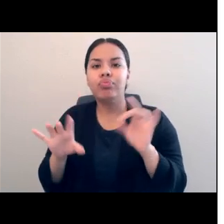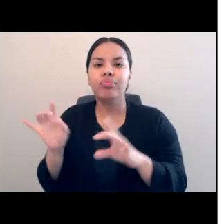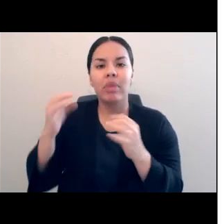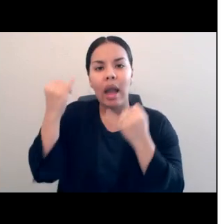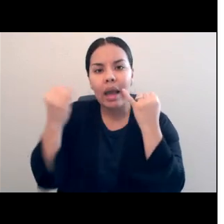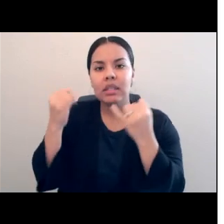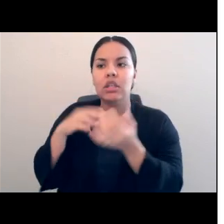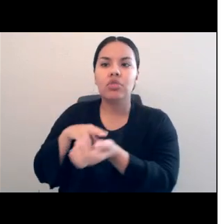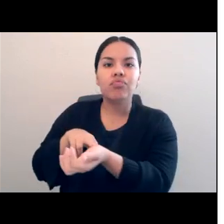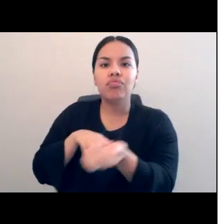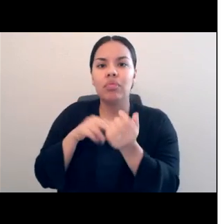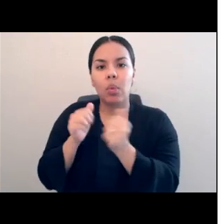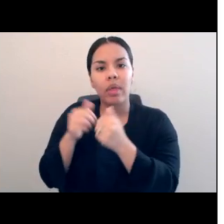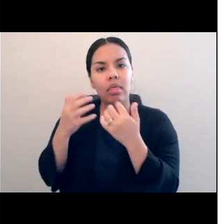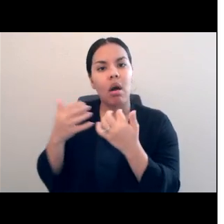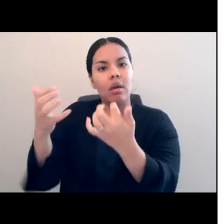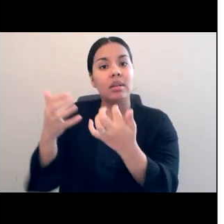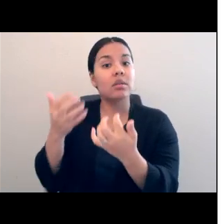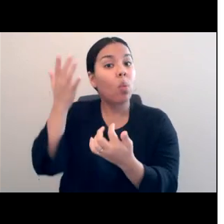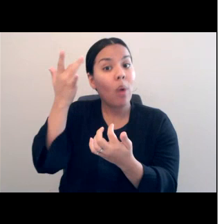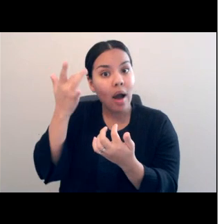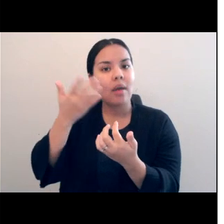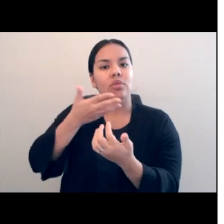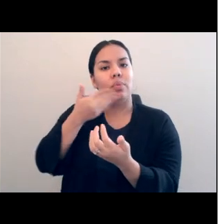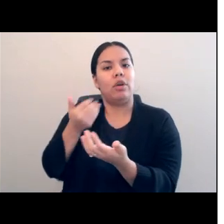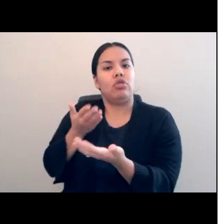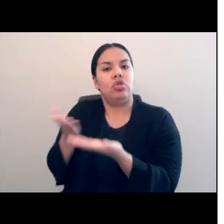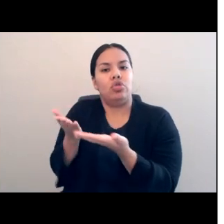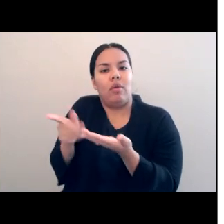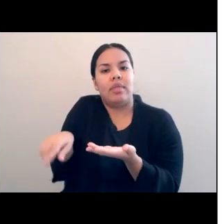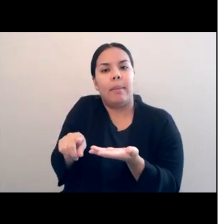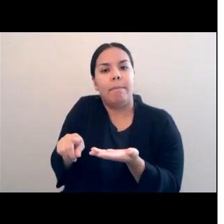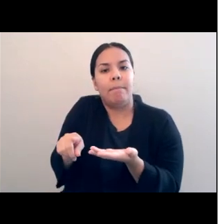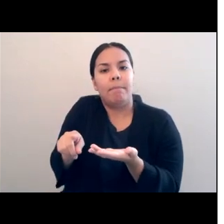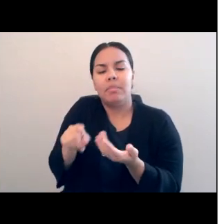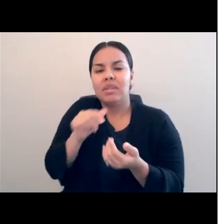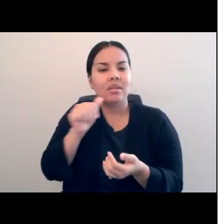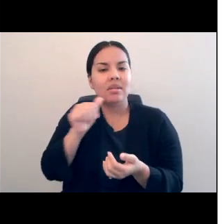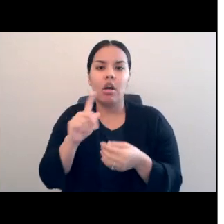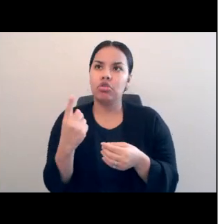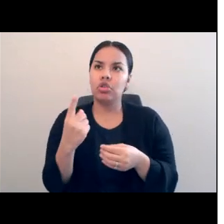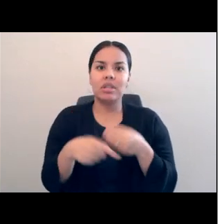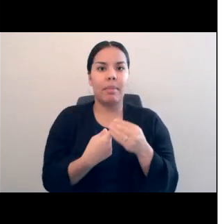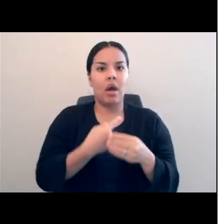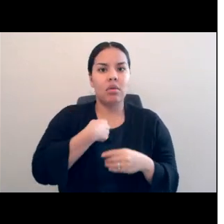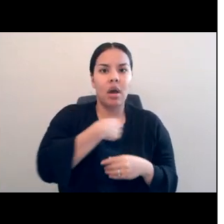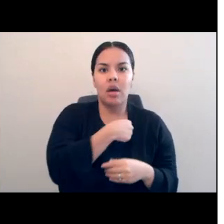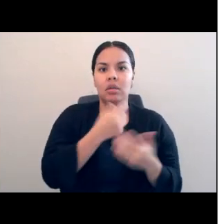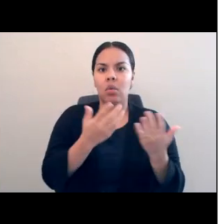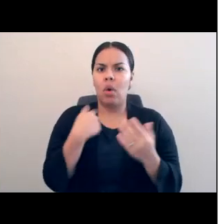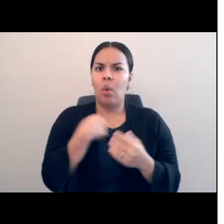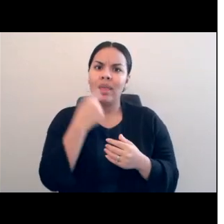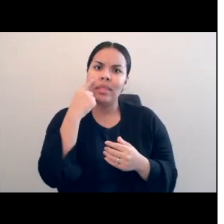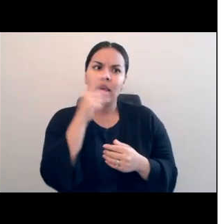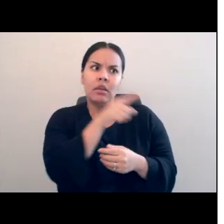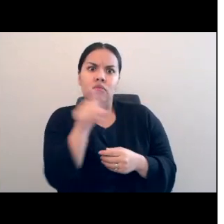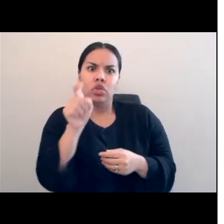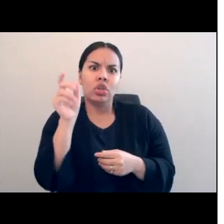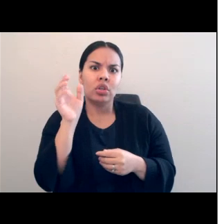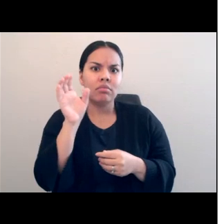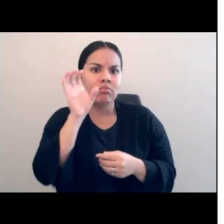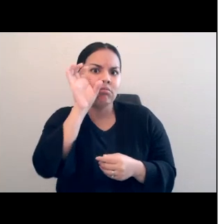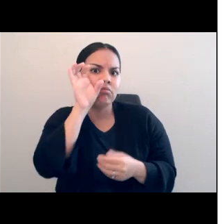serve your audience, right? So it's not just about us and what we think the world needs to hear. It's also about what other